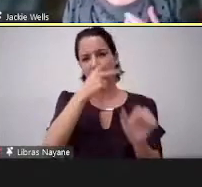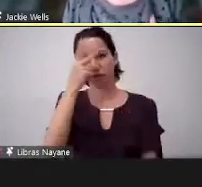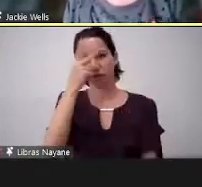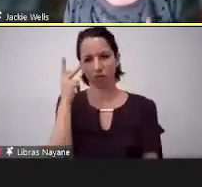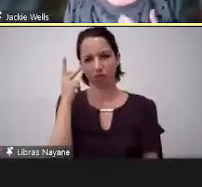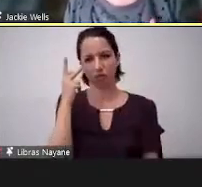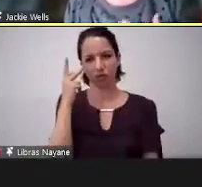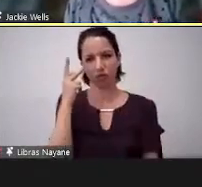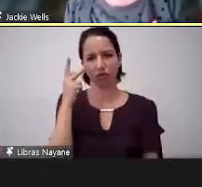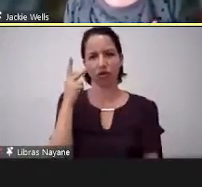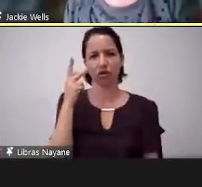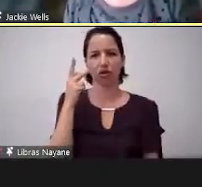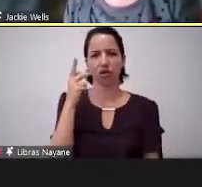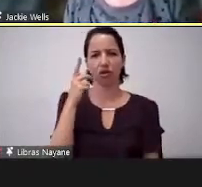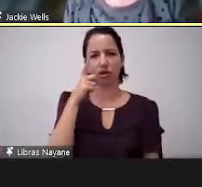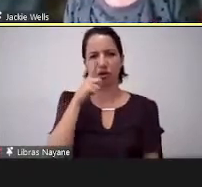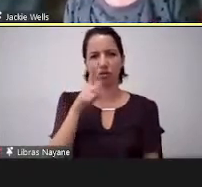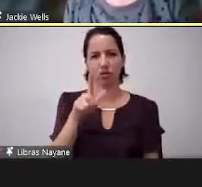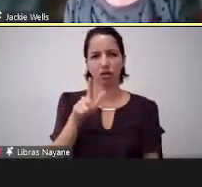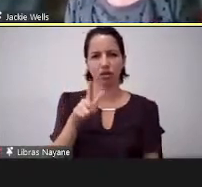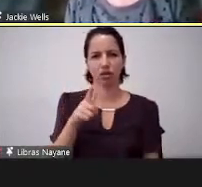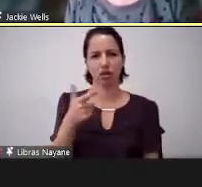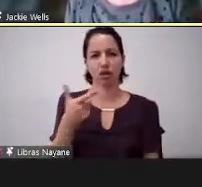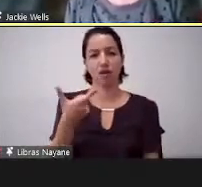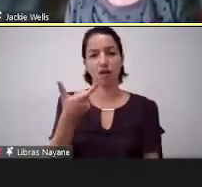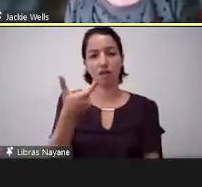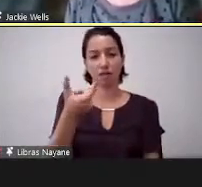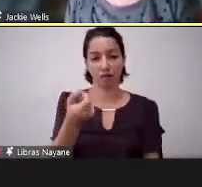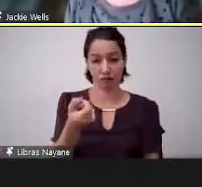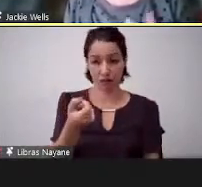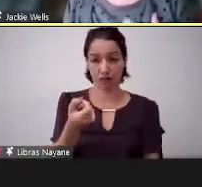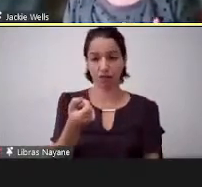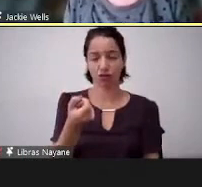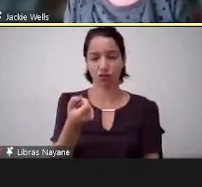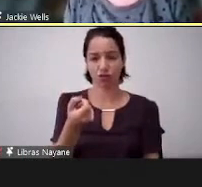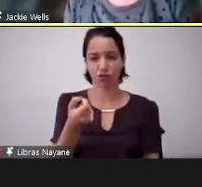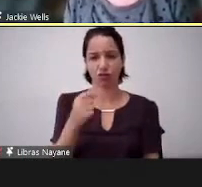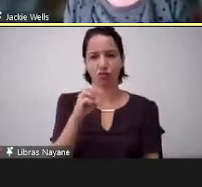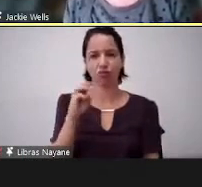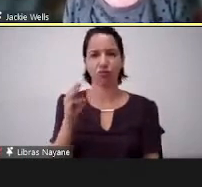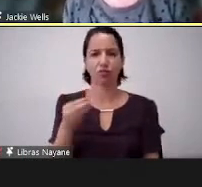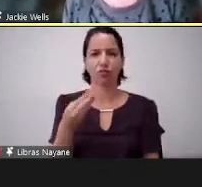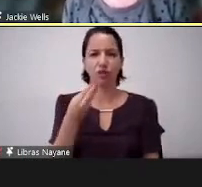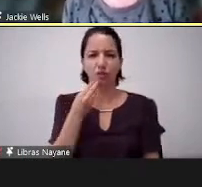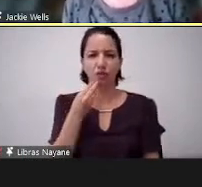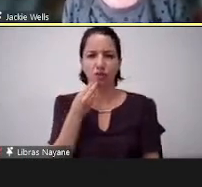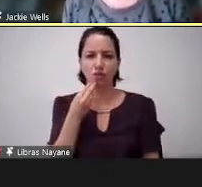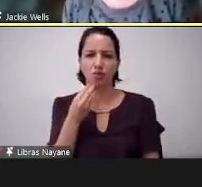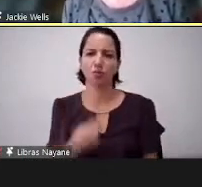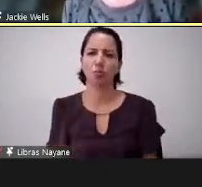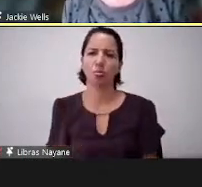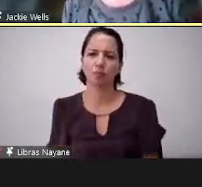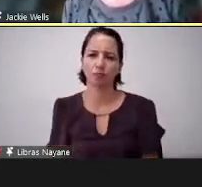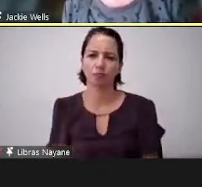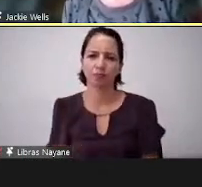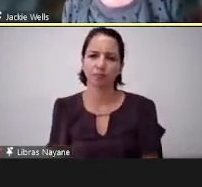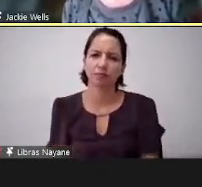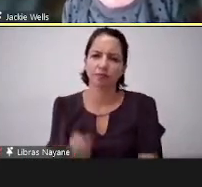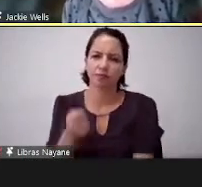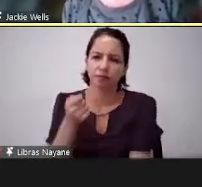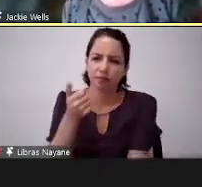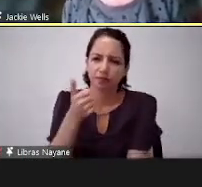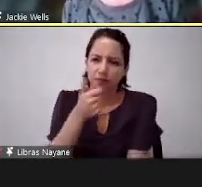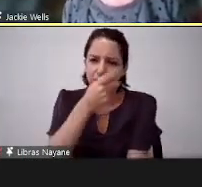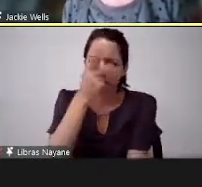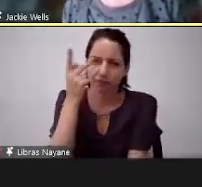can contribute up to £20,000, although clearly very few people would be able to do that. So that's their